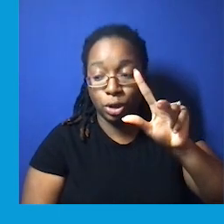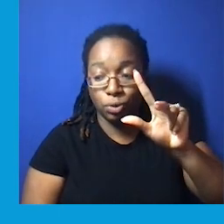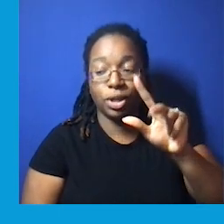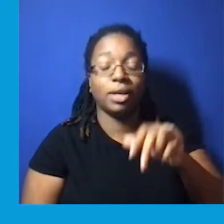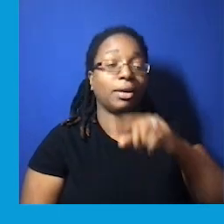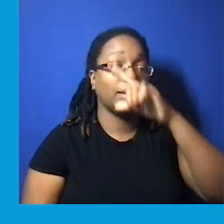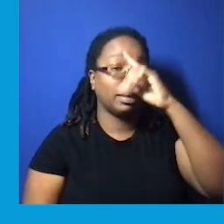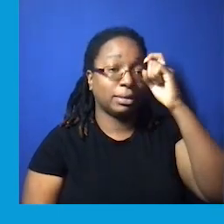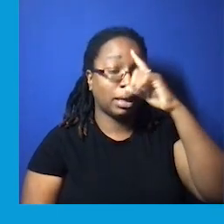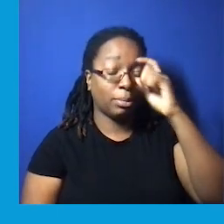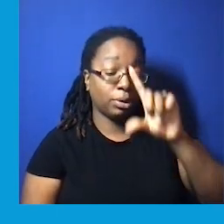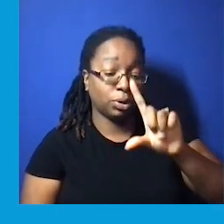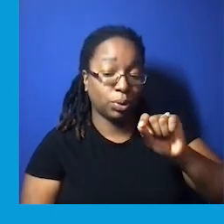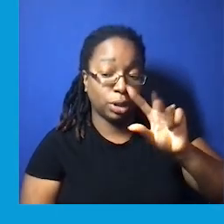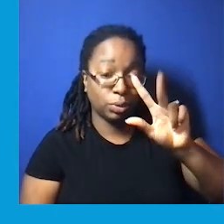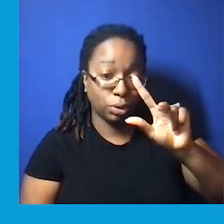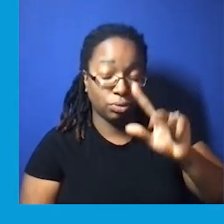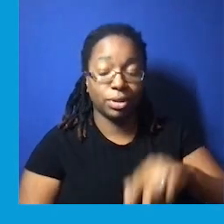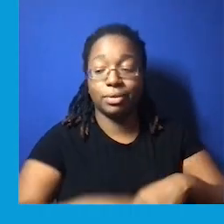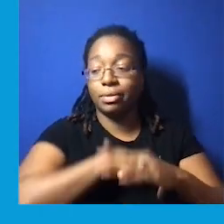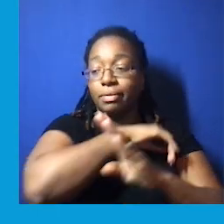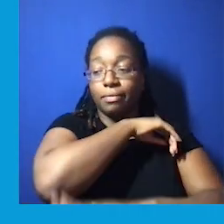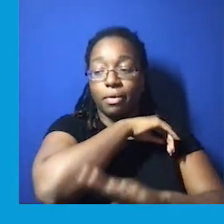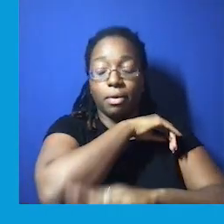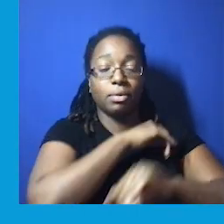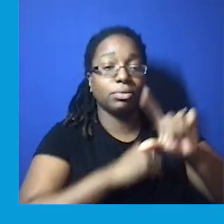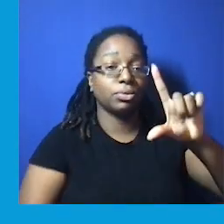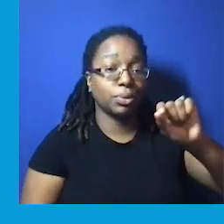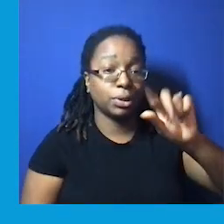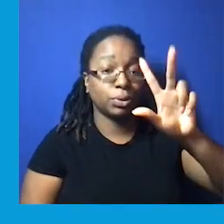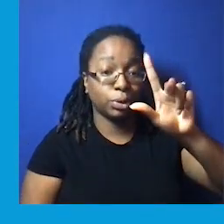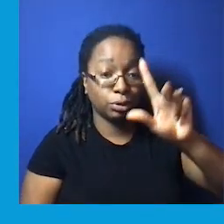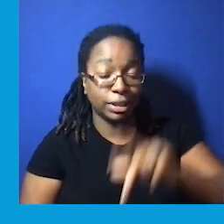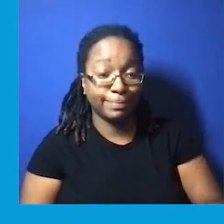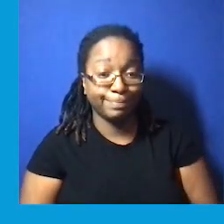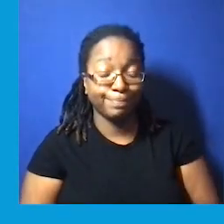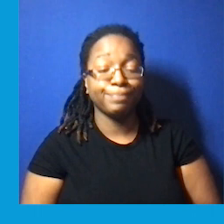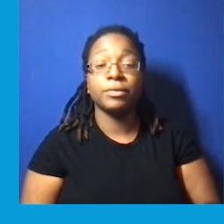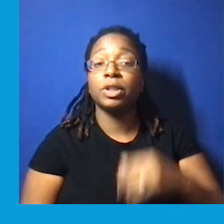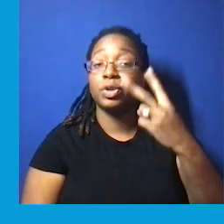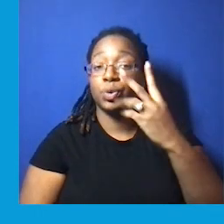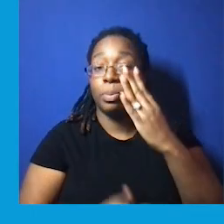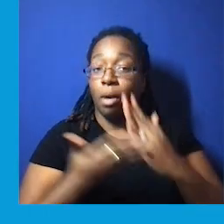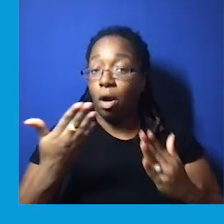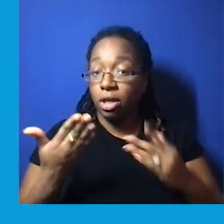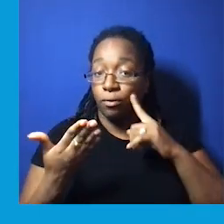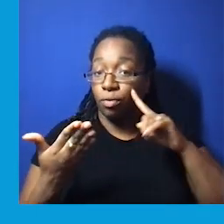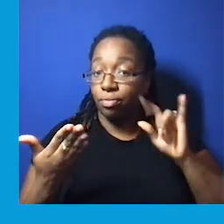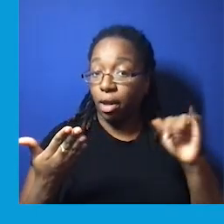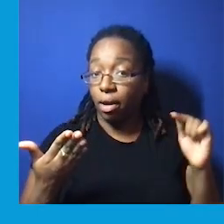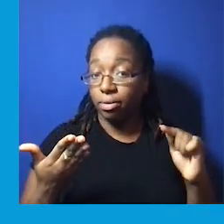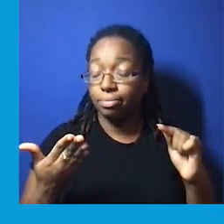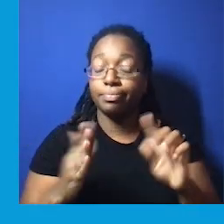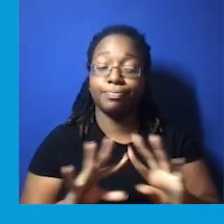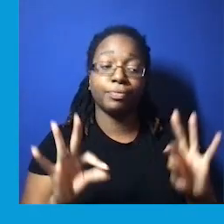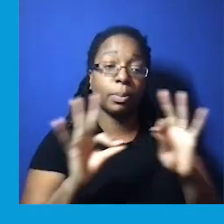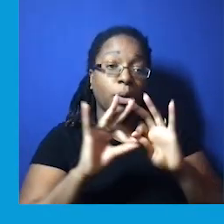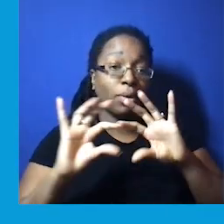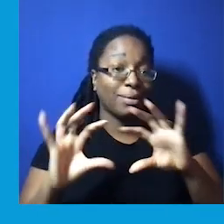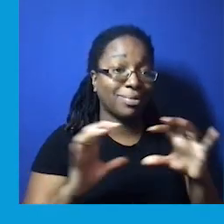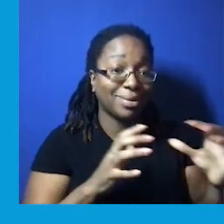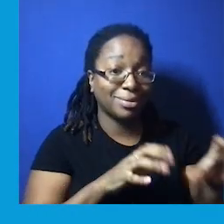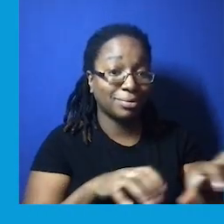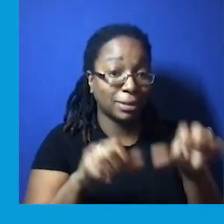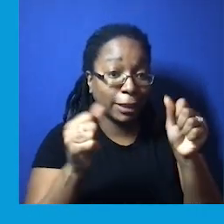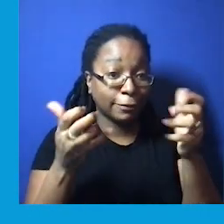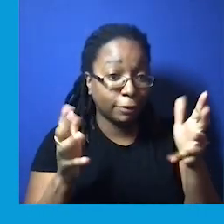fall 2023 parts of the year. So 2 parts of that section talk about your relevant coursework. You're welcome to expand a